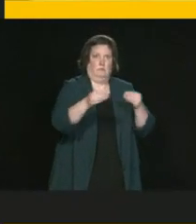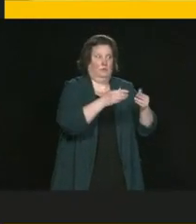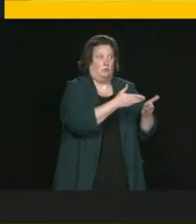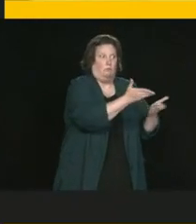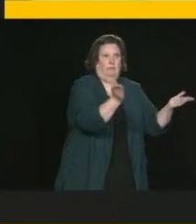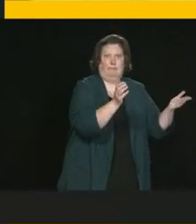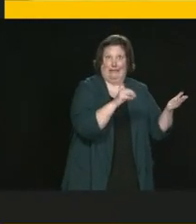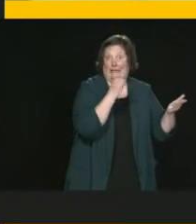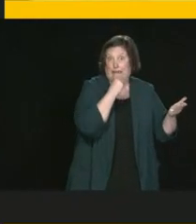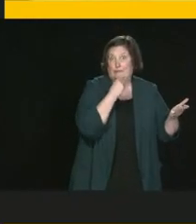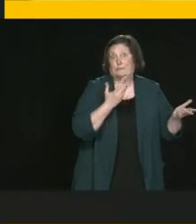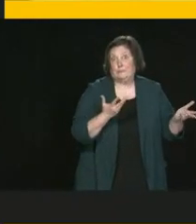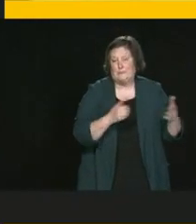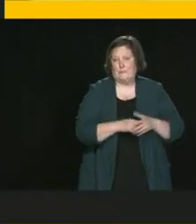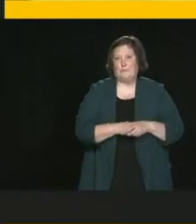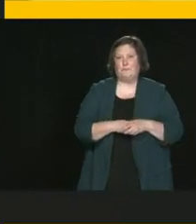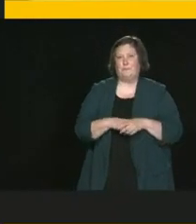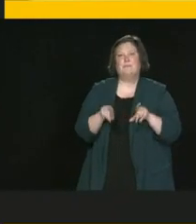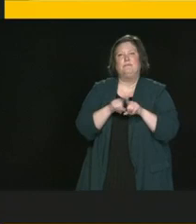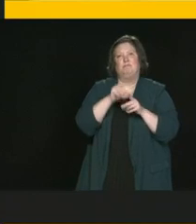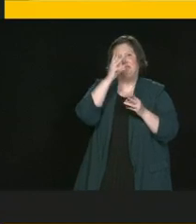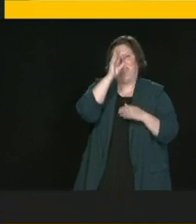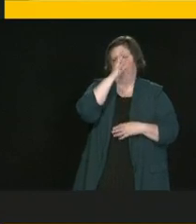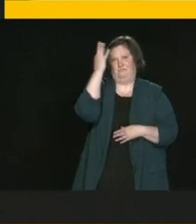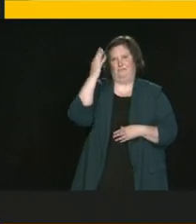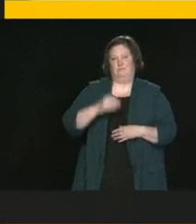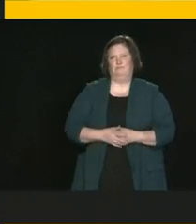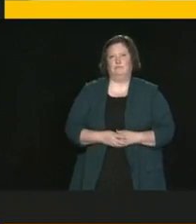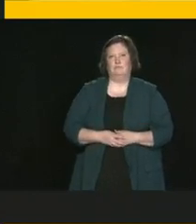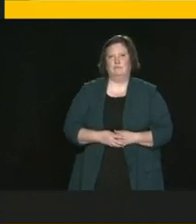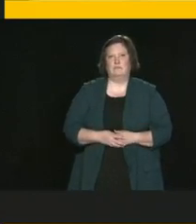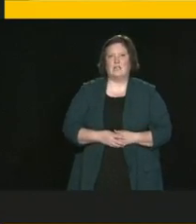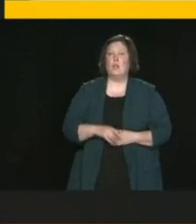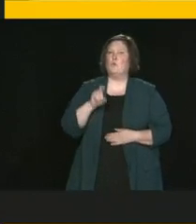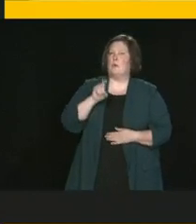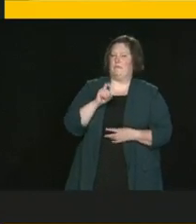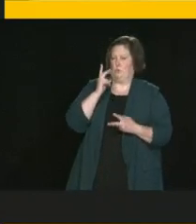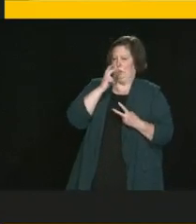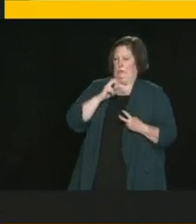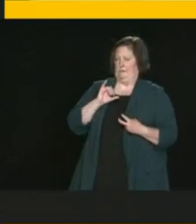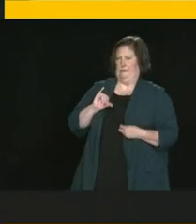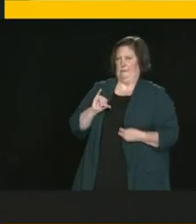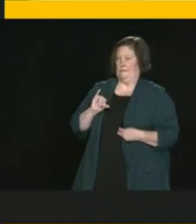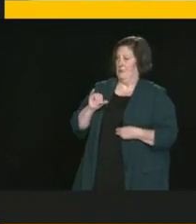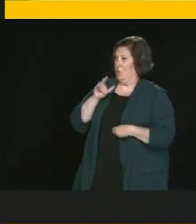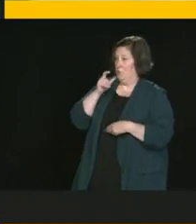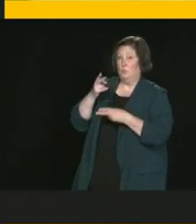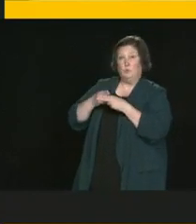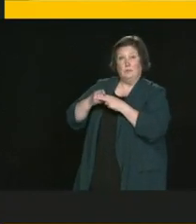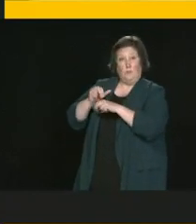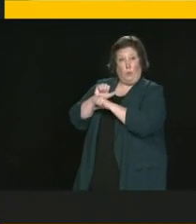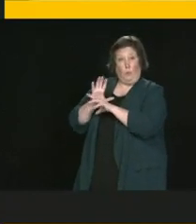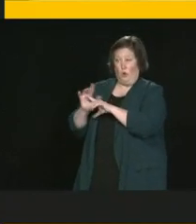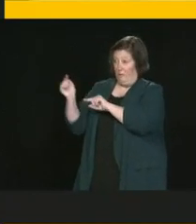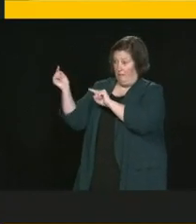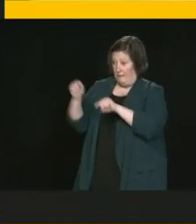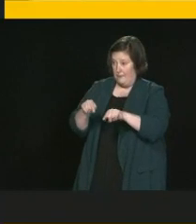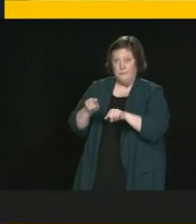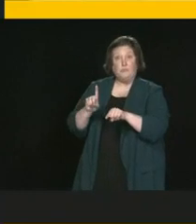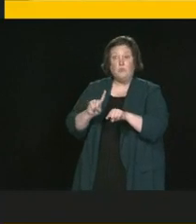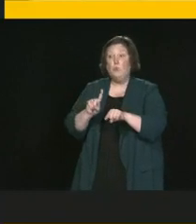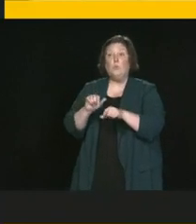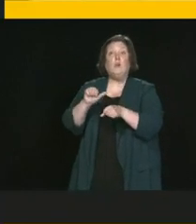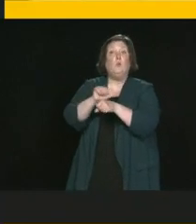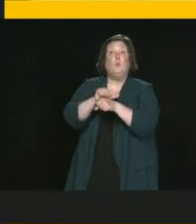I think we need to reflect on how we can better protect temporary workers, whether it's their working conditions